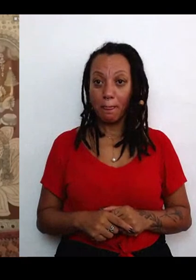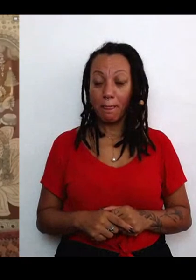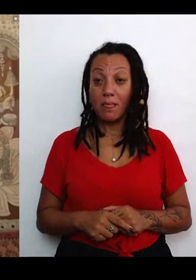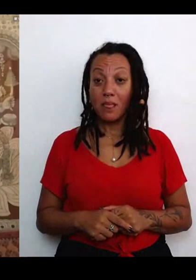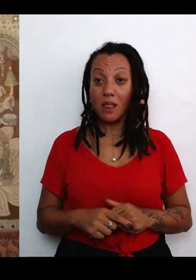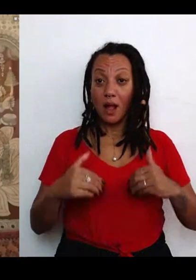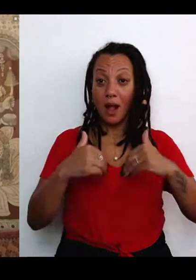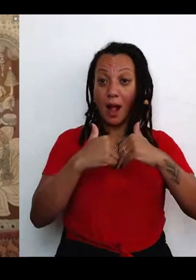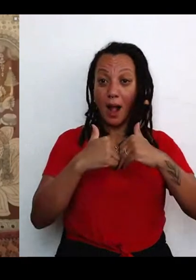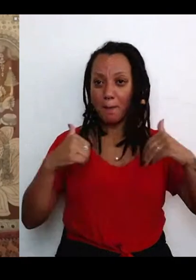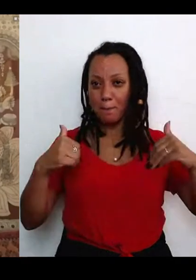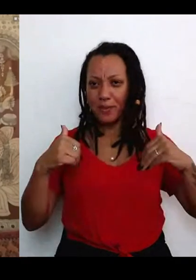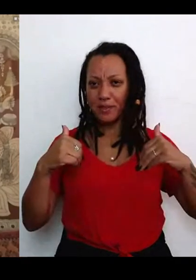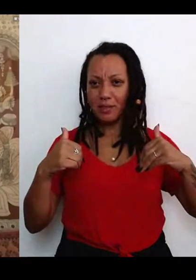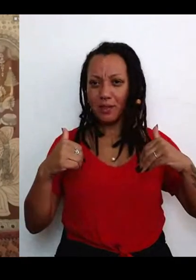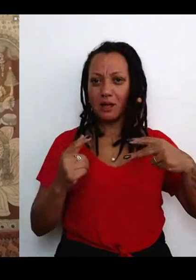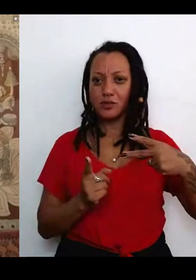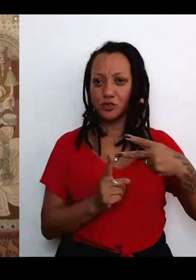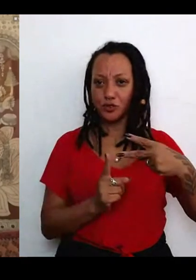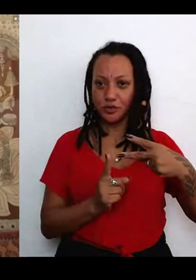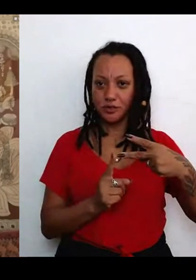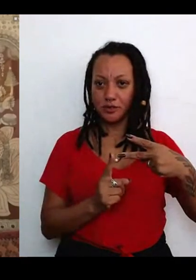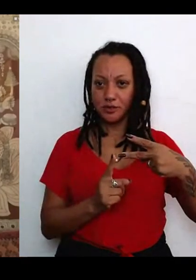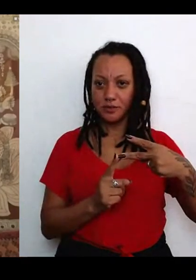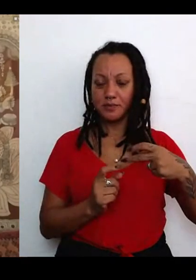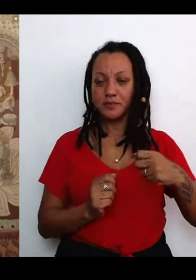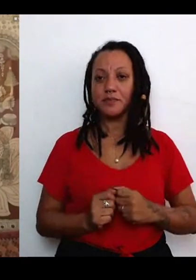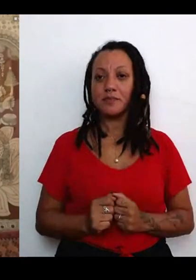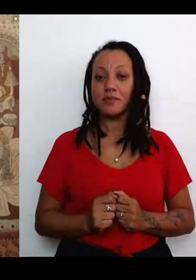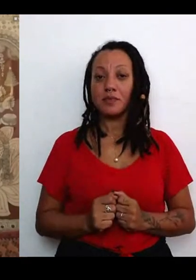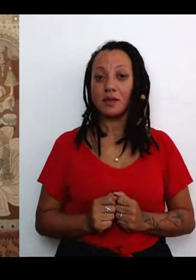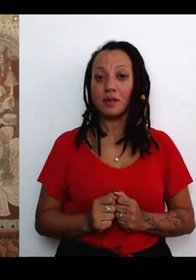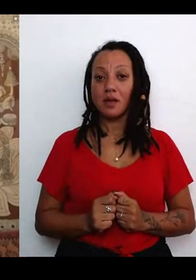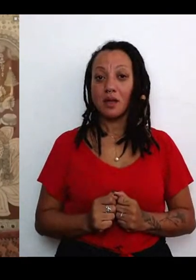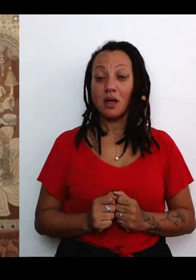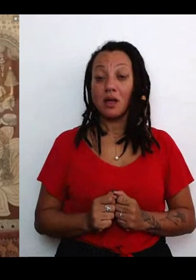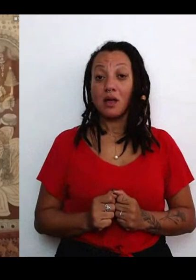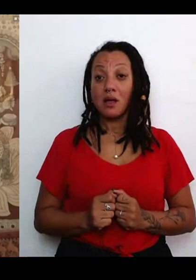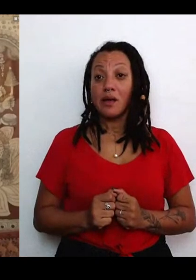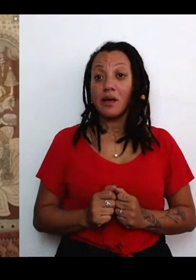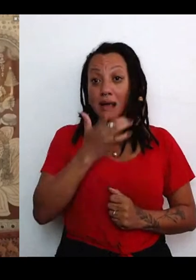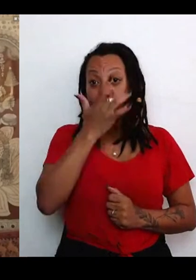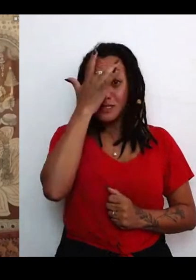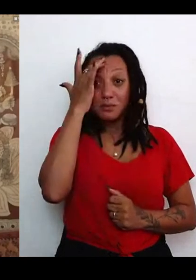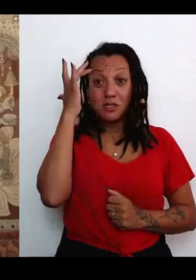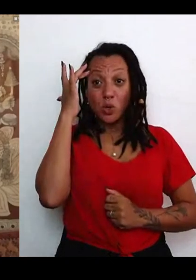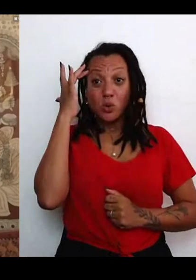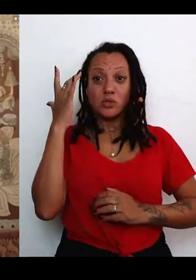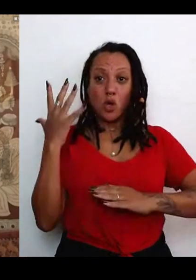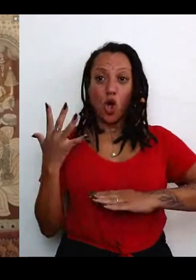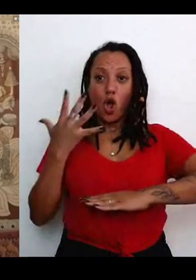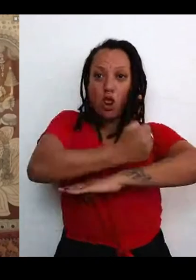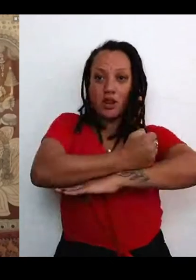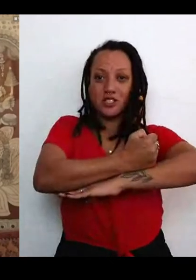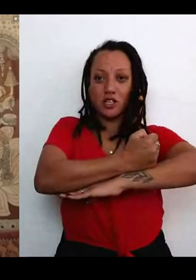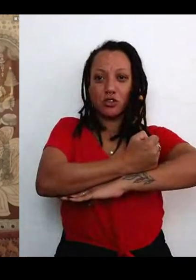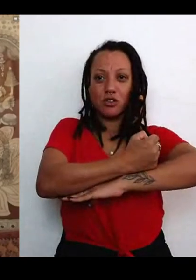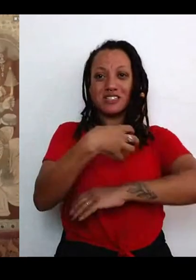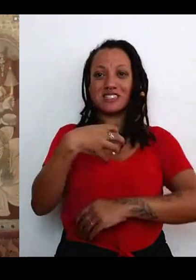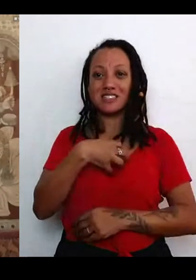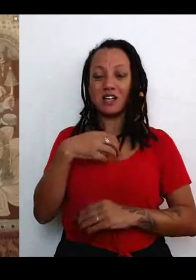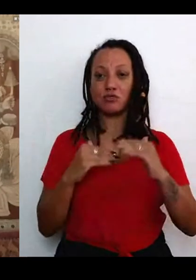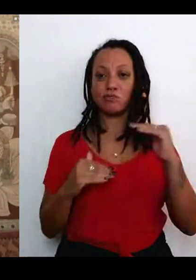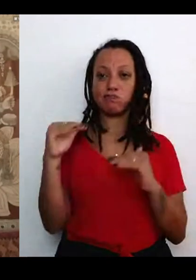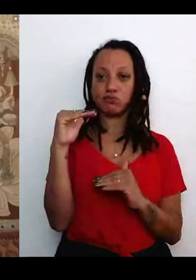assumption that the colonized are barbarians not fully human and therefore have no rights to their land and their